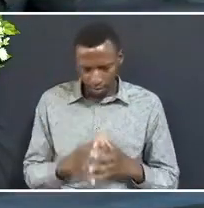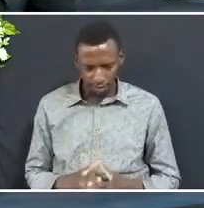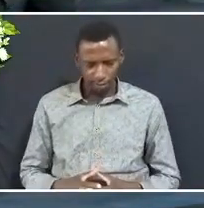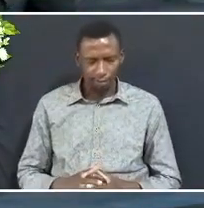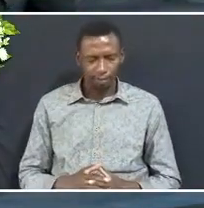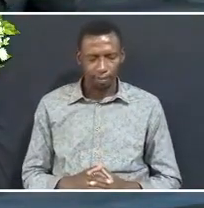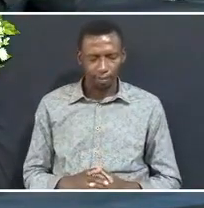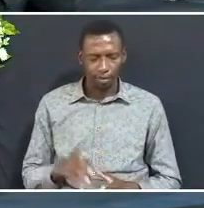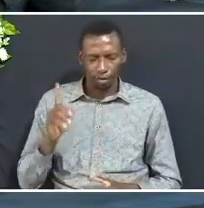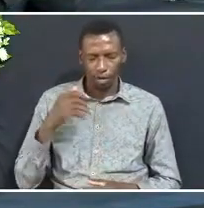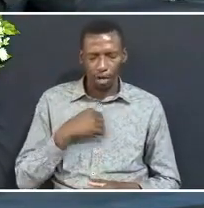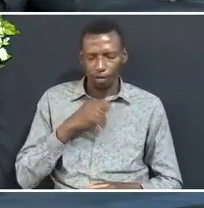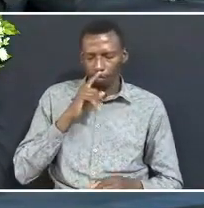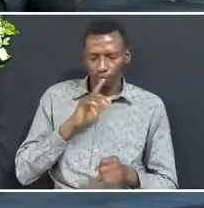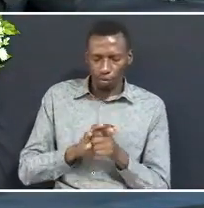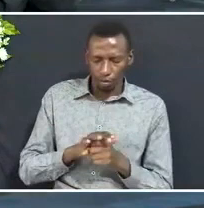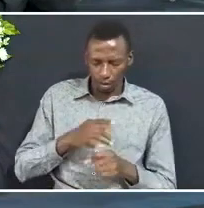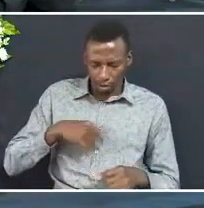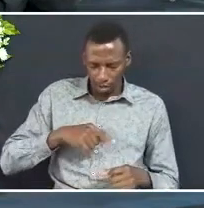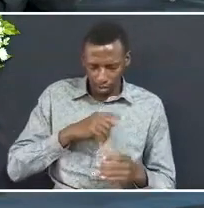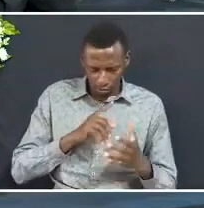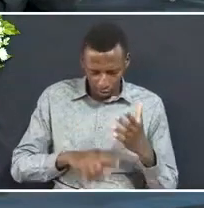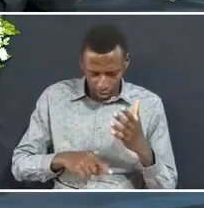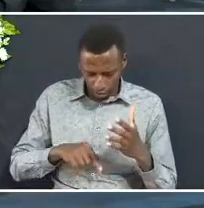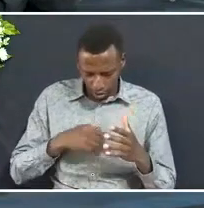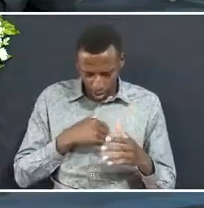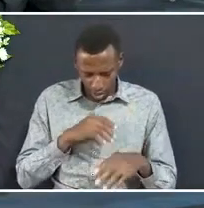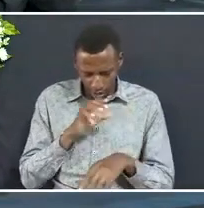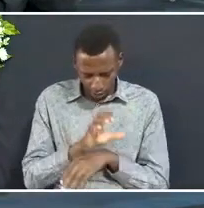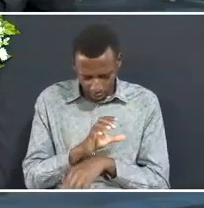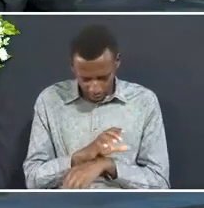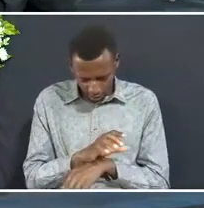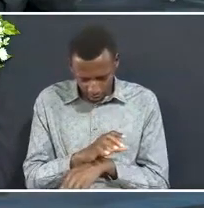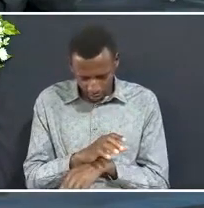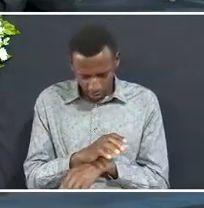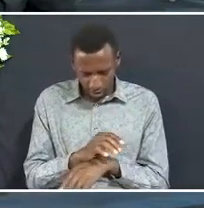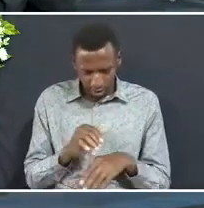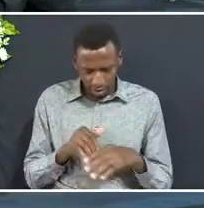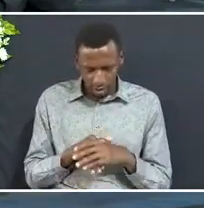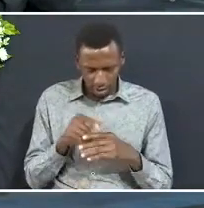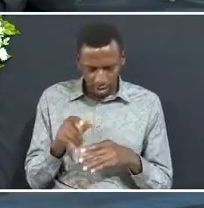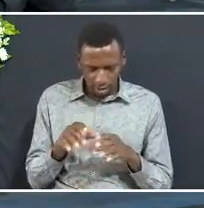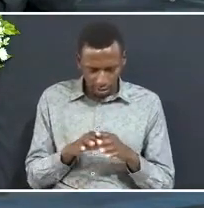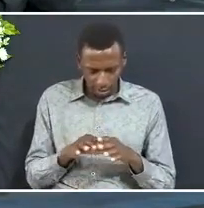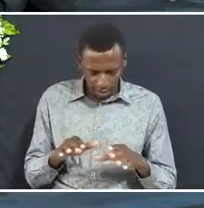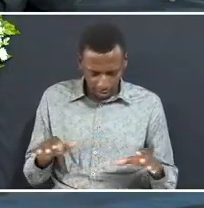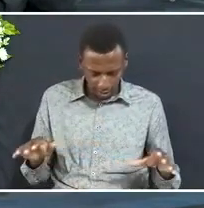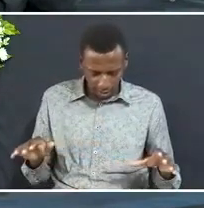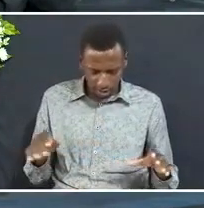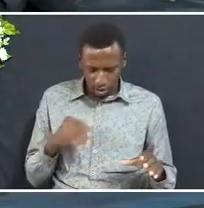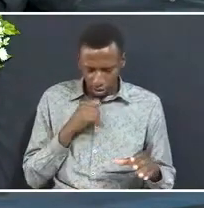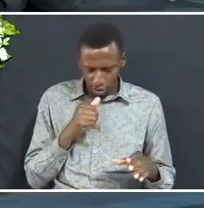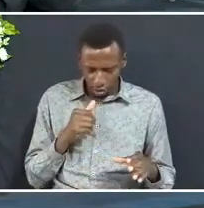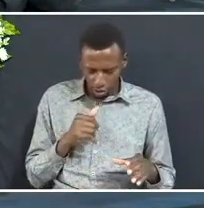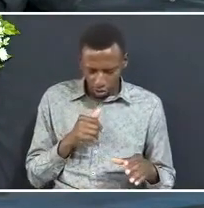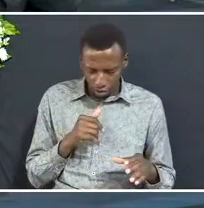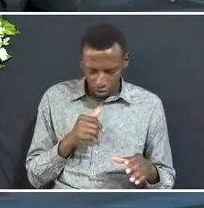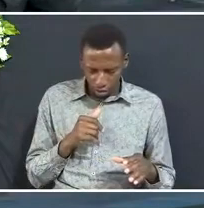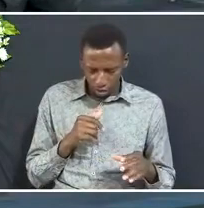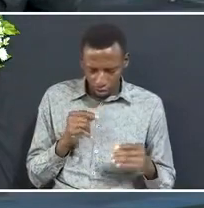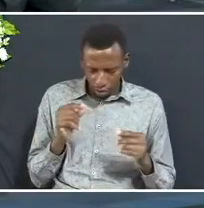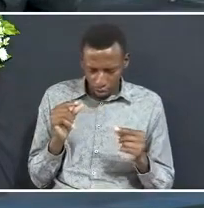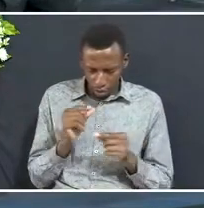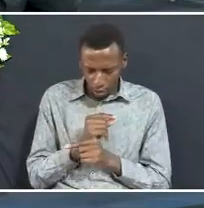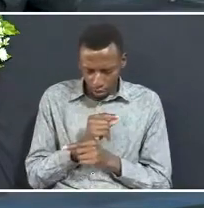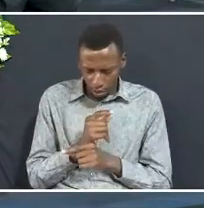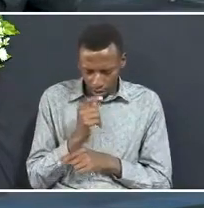You have promised us that we'll have a church in this ground not a temporary temple that